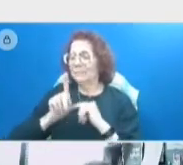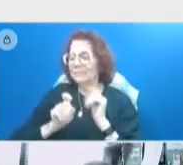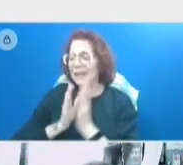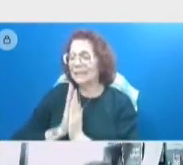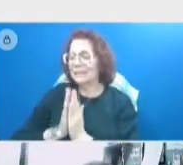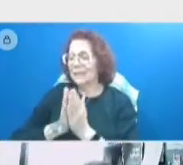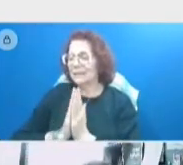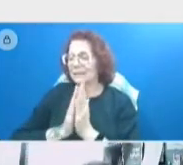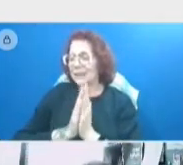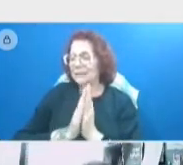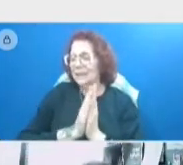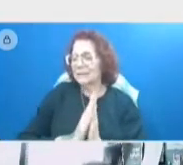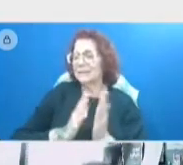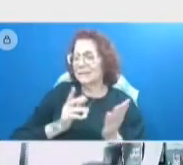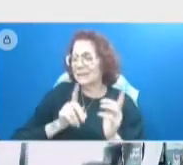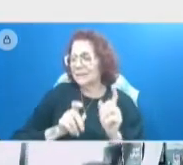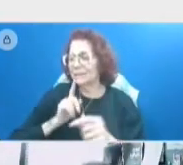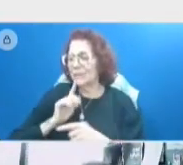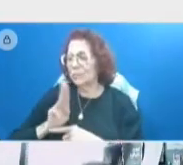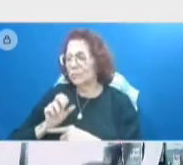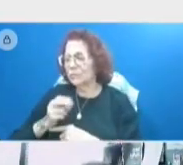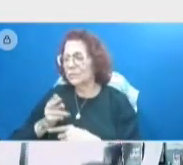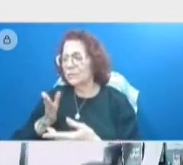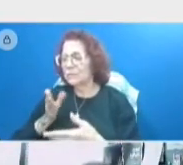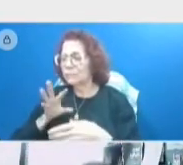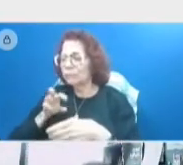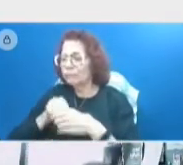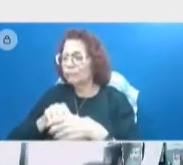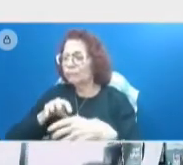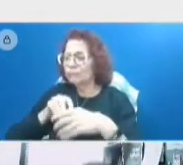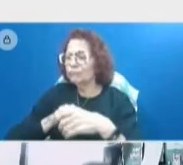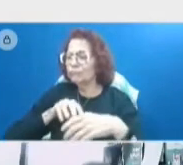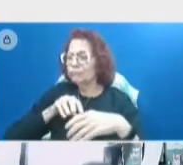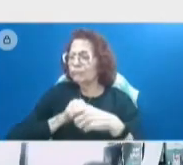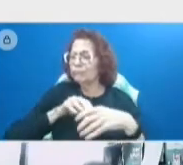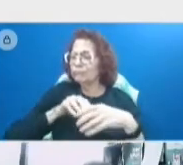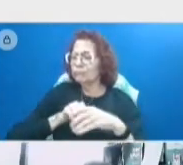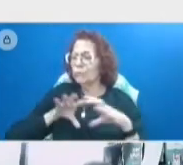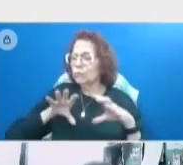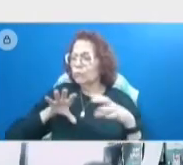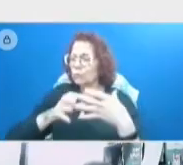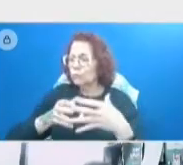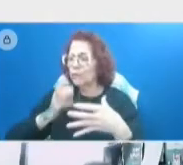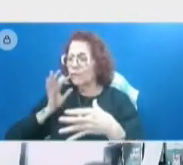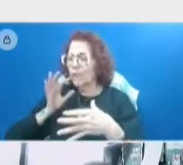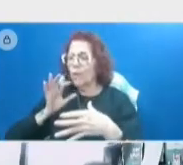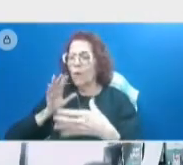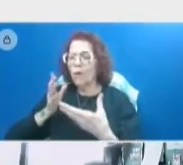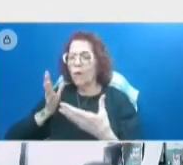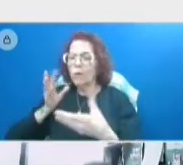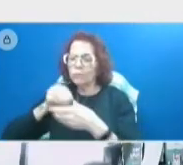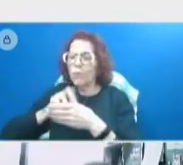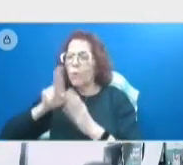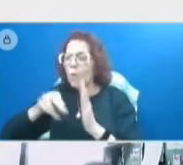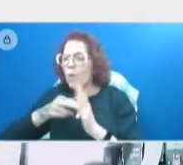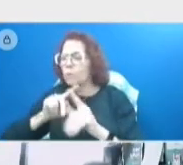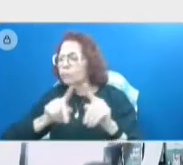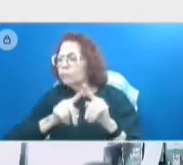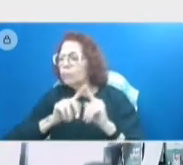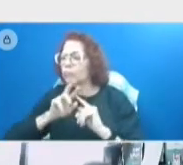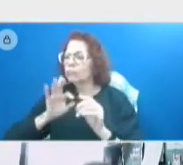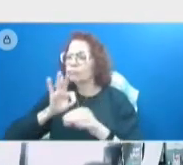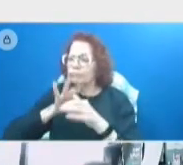working group meetings for automatic and online voter registration. In addition, we've met with IT